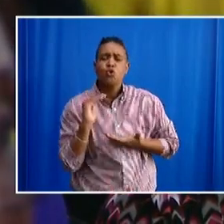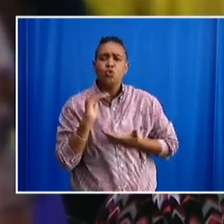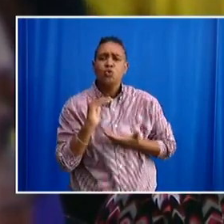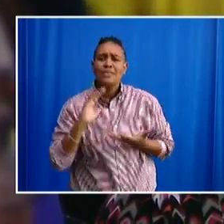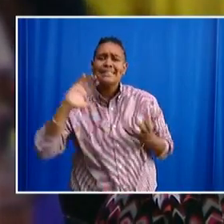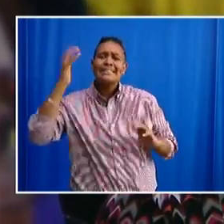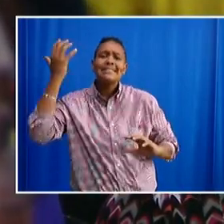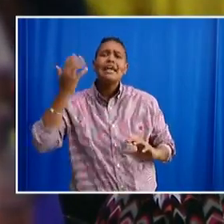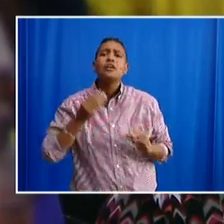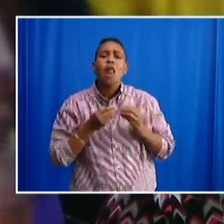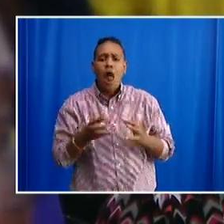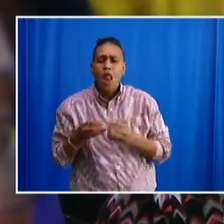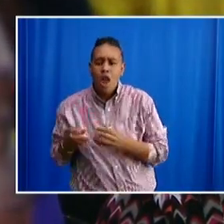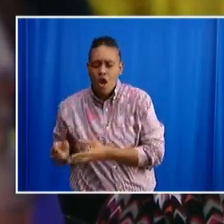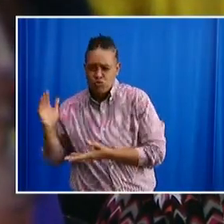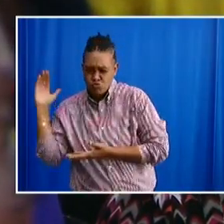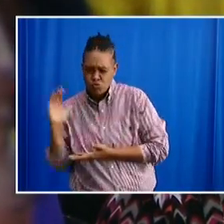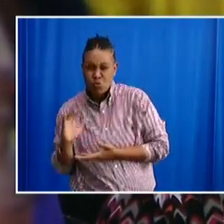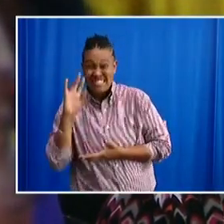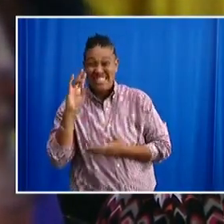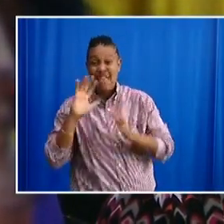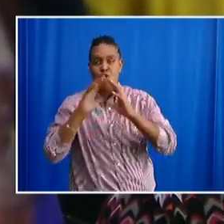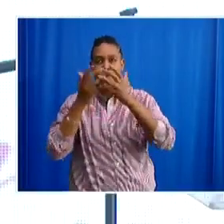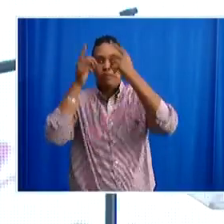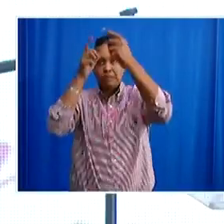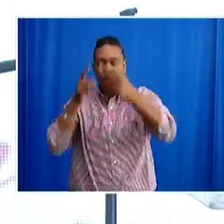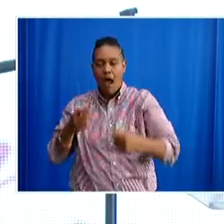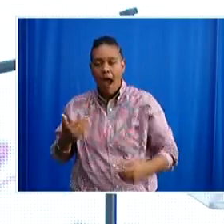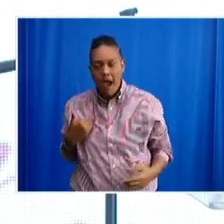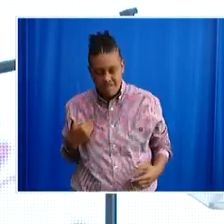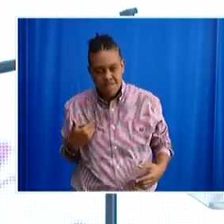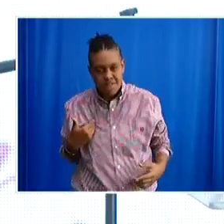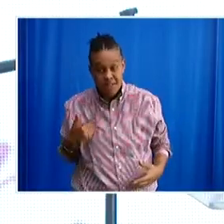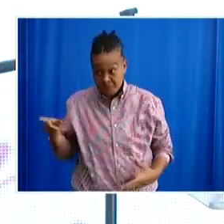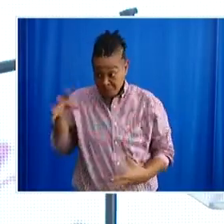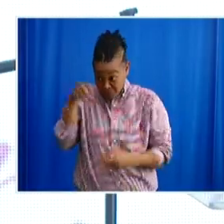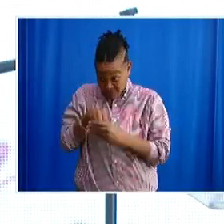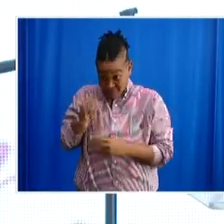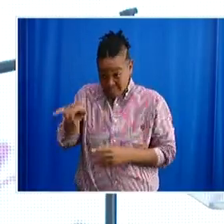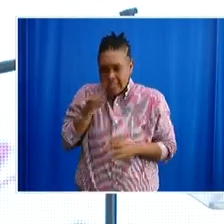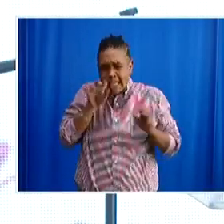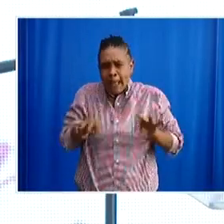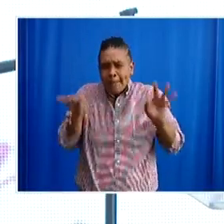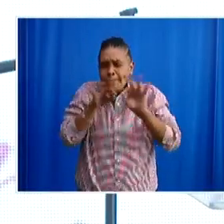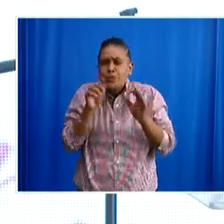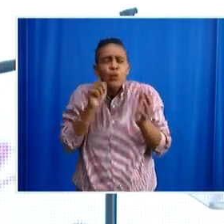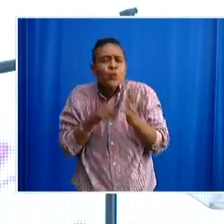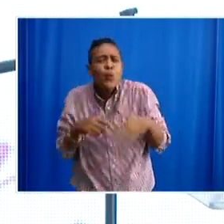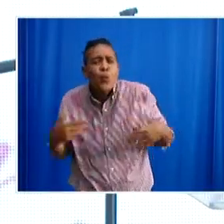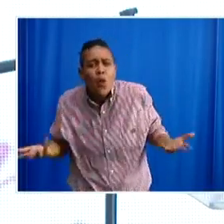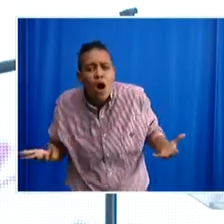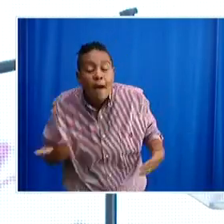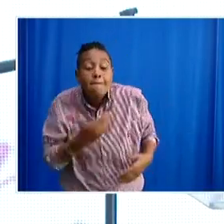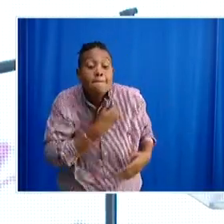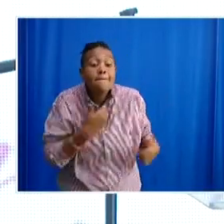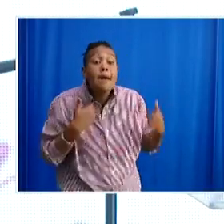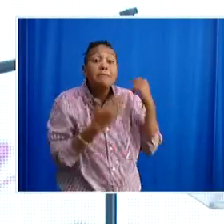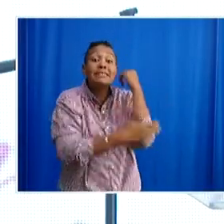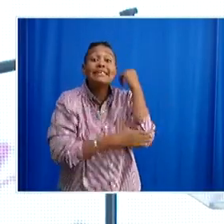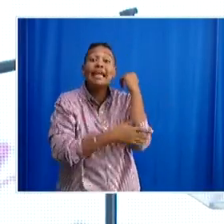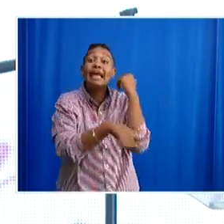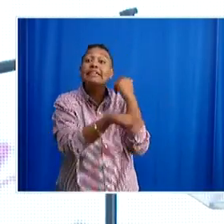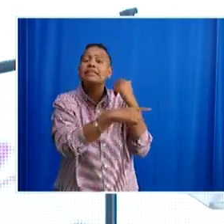disaster losses. As part of this, it is important to note that member states